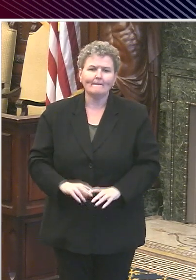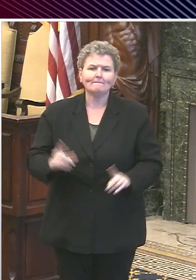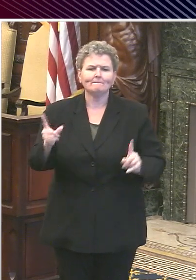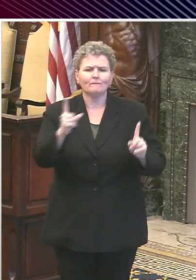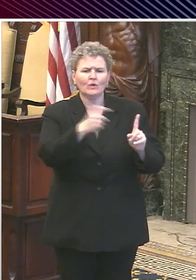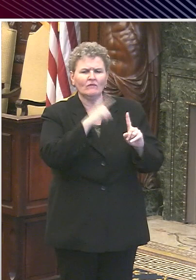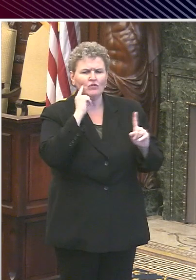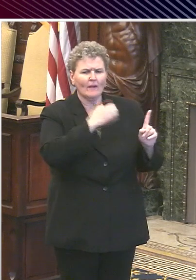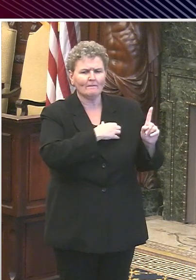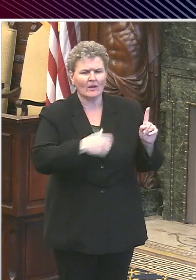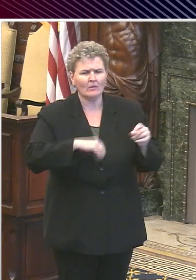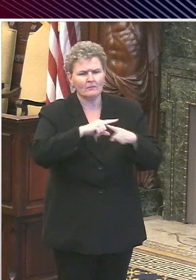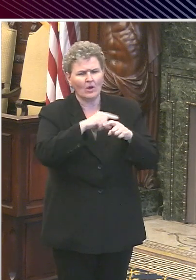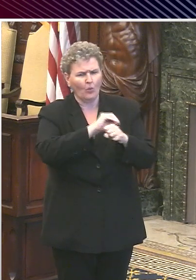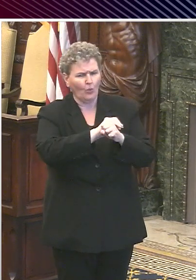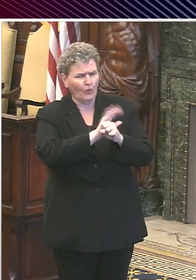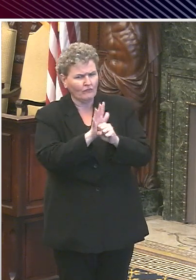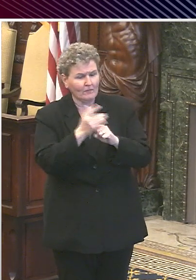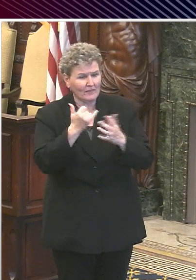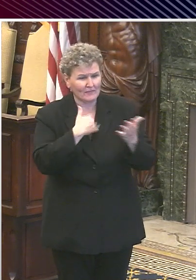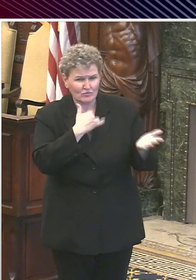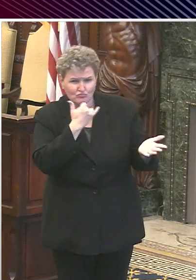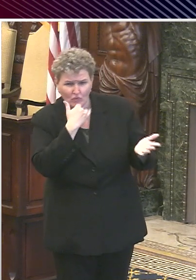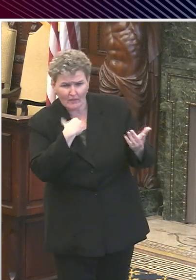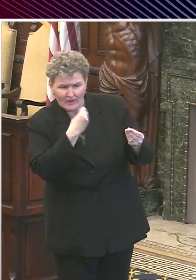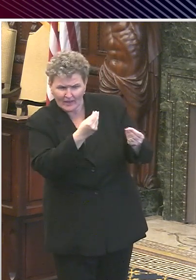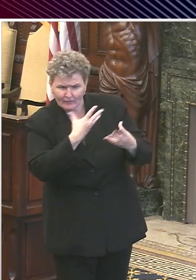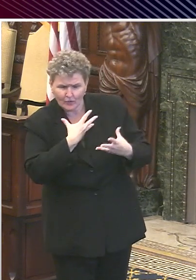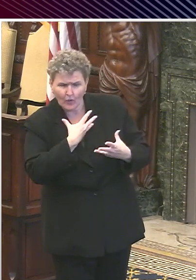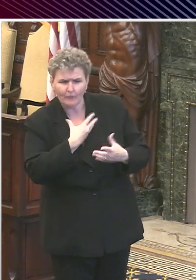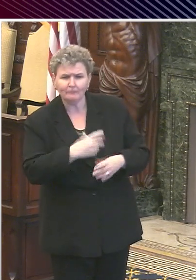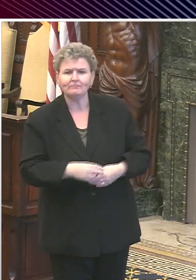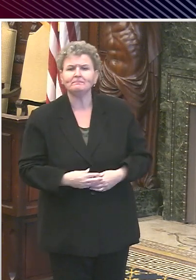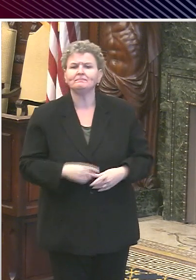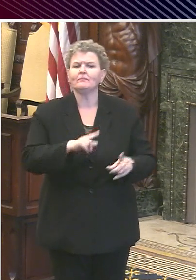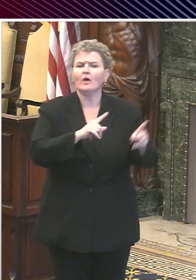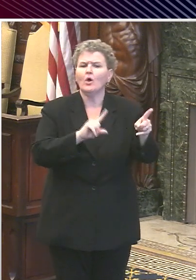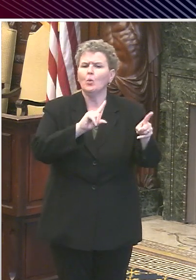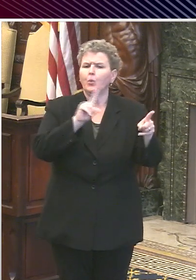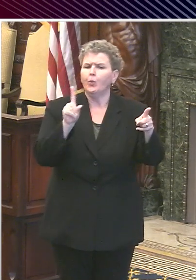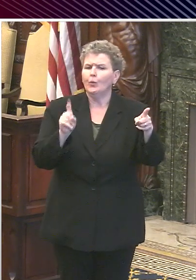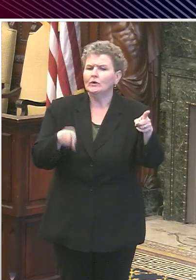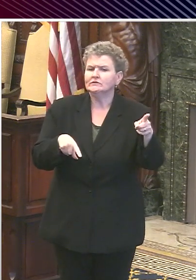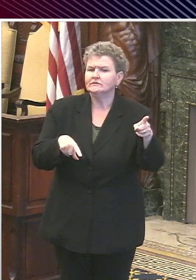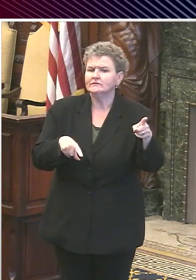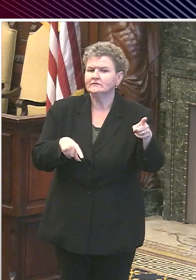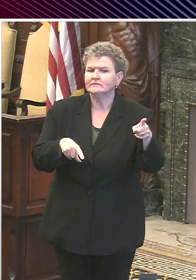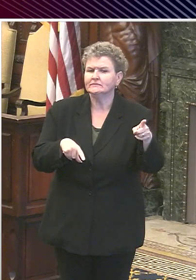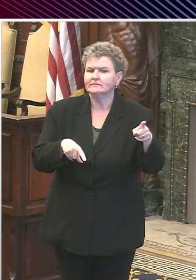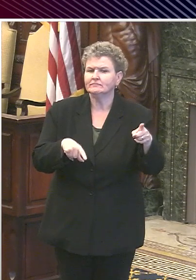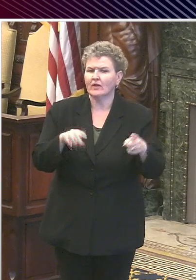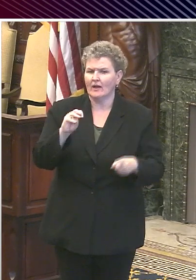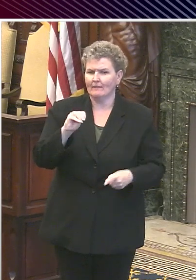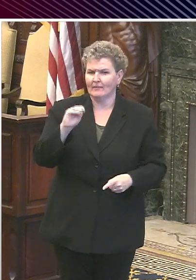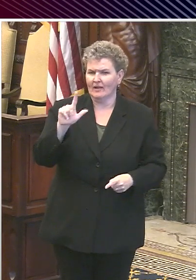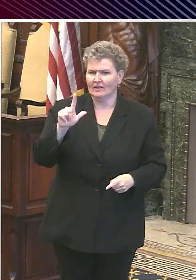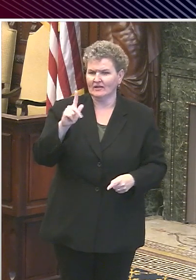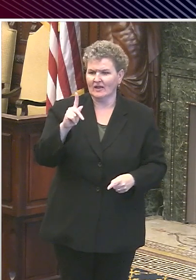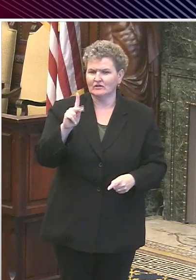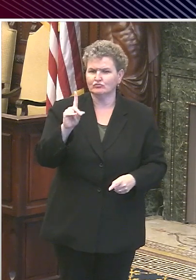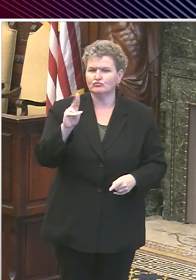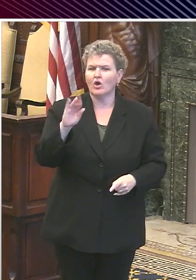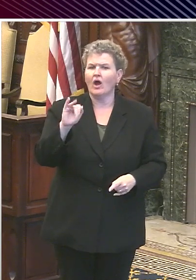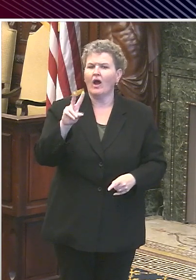but obviously Mike or the mayor stop me if it's not. It's about MLK Drive. Obviously it's been shut down as